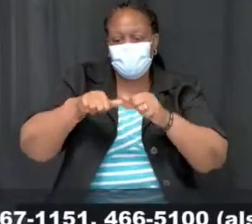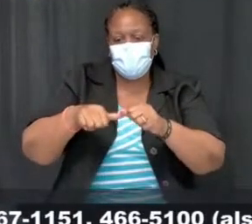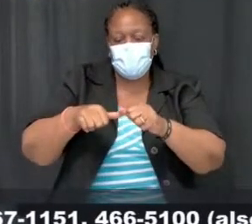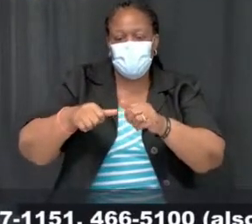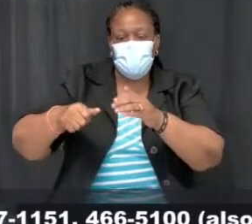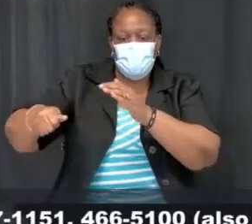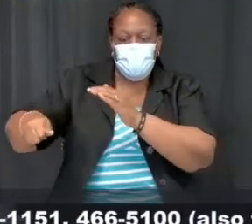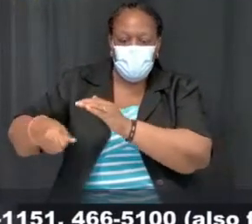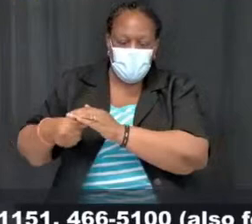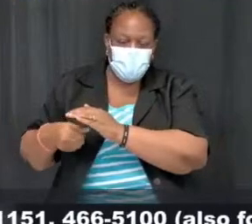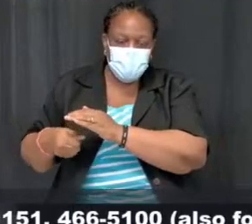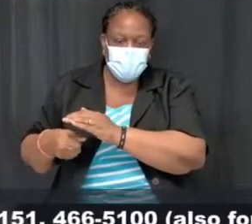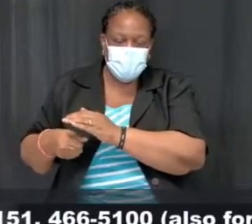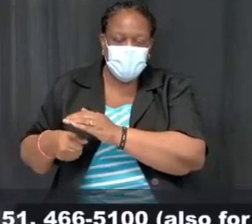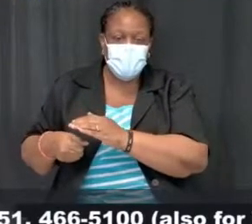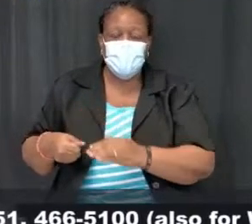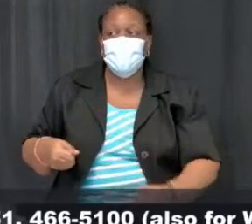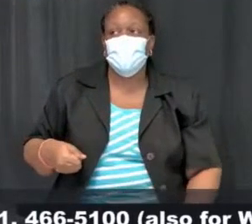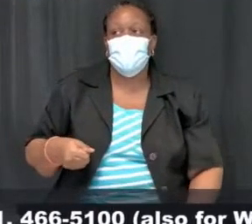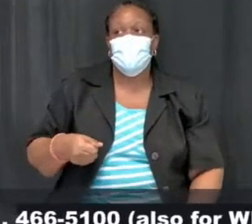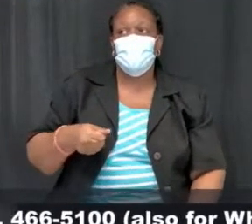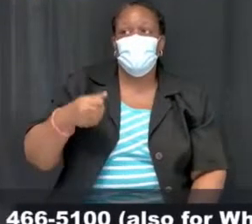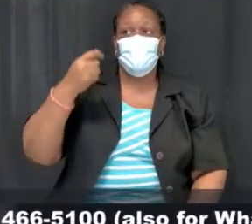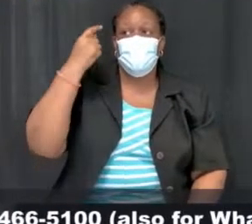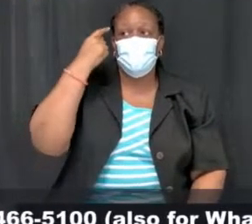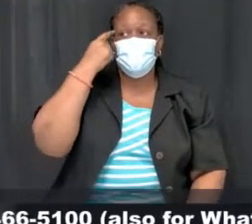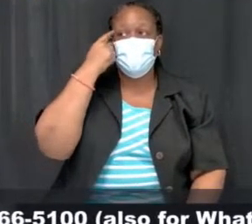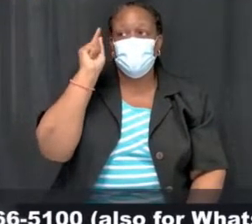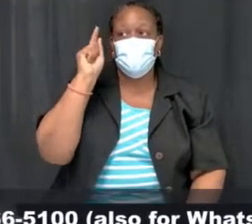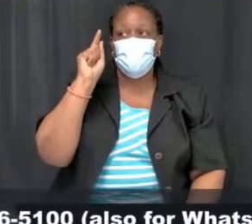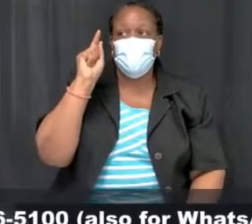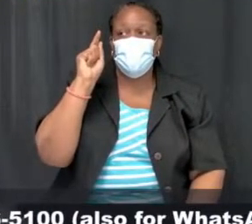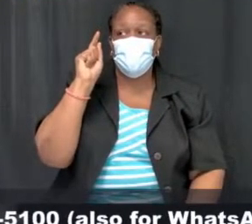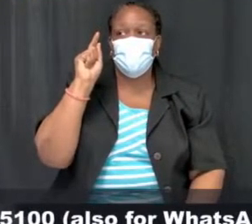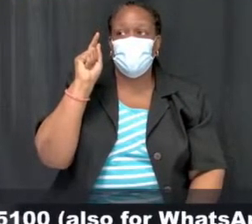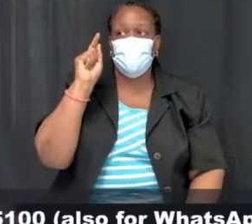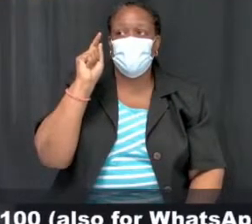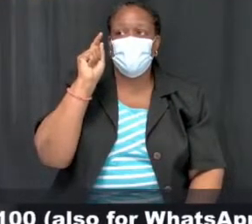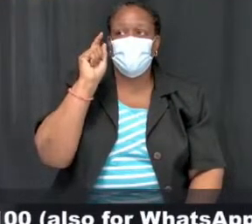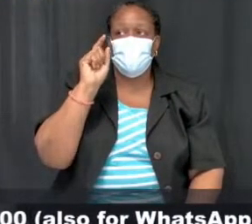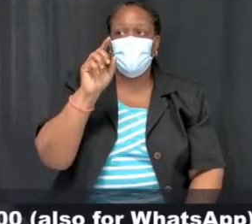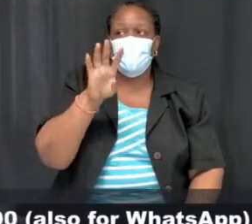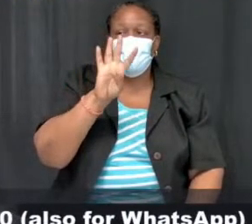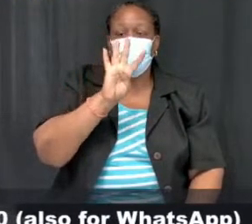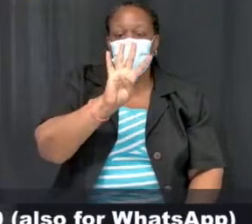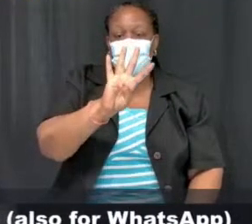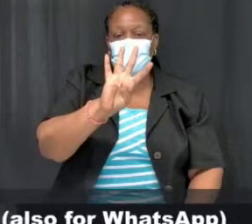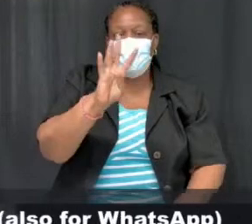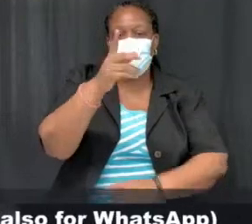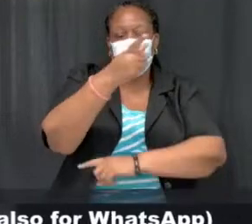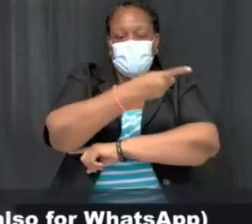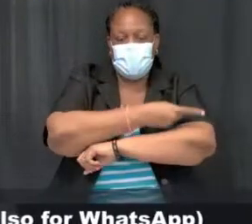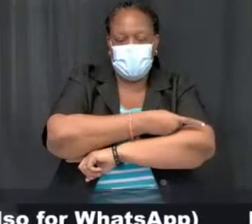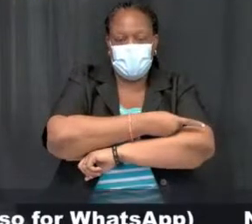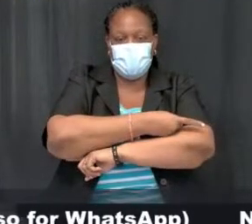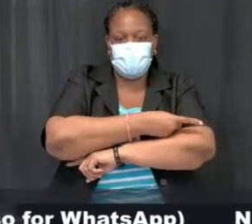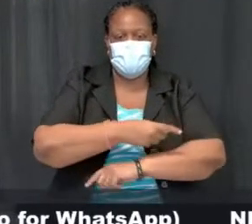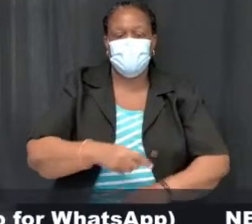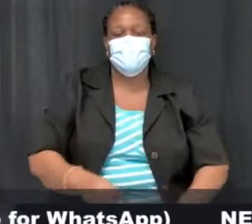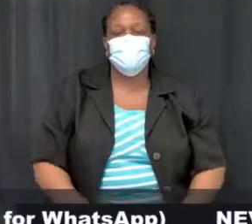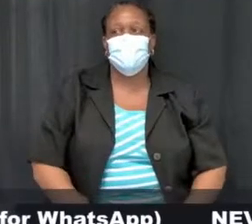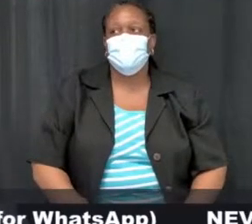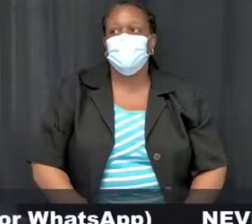in a government-approved COVID-19 hotel or quarantine facility for a period of 4 days, or